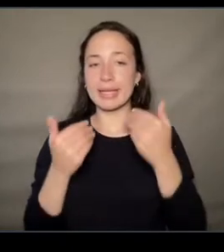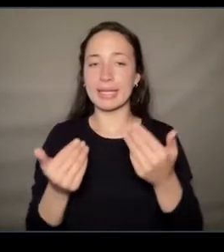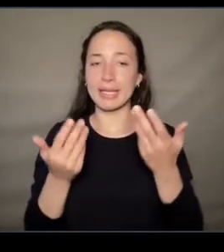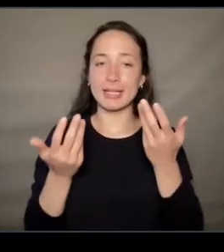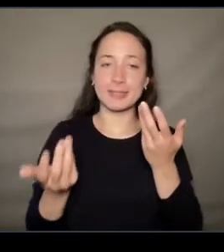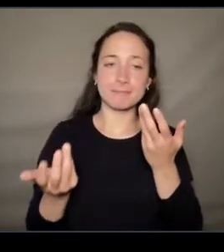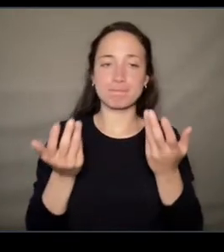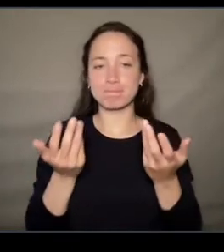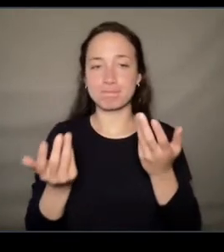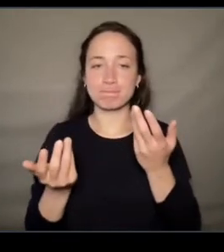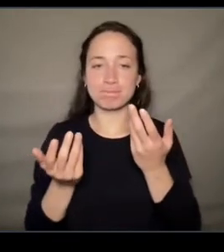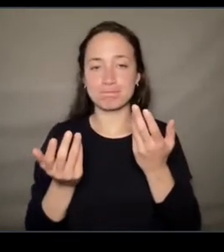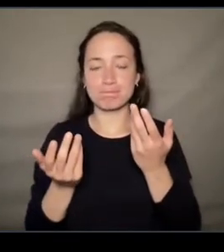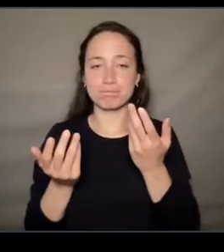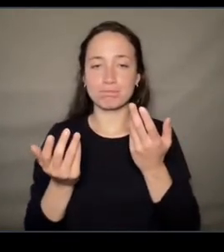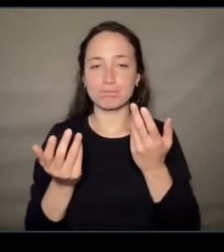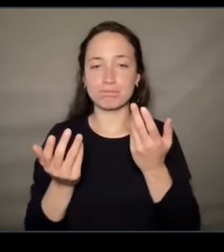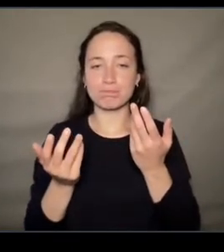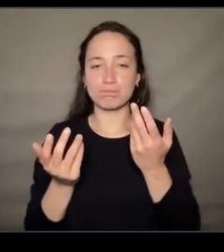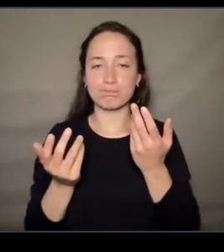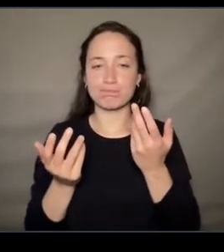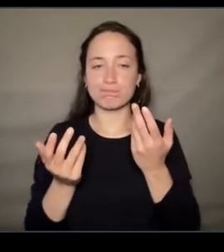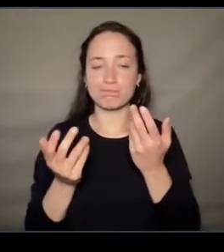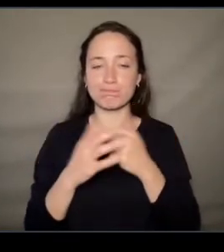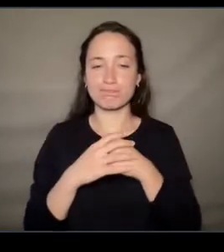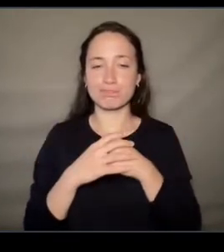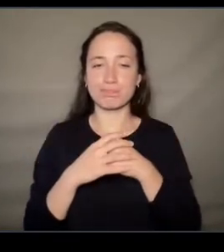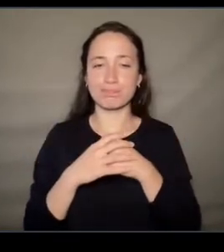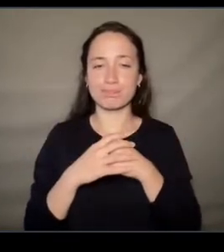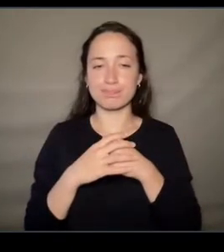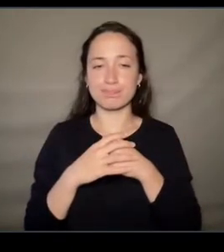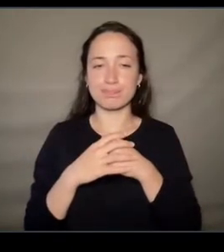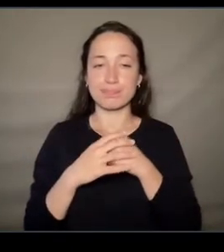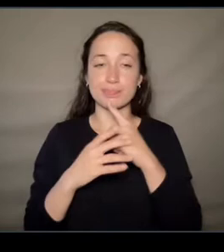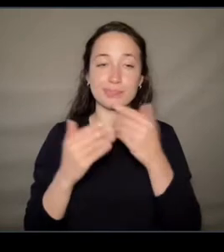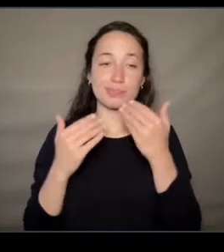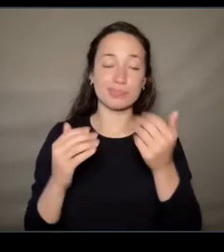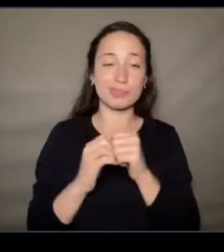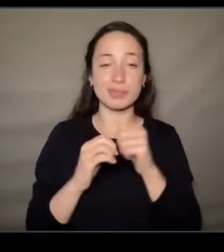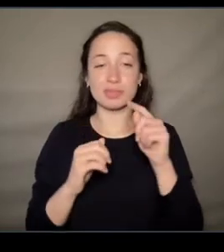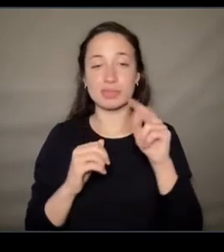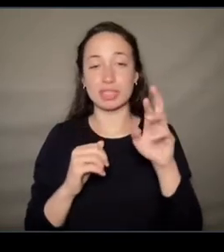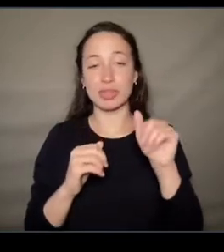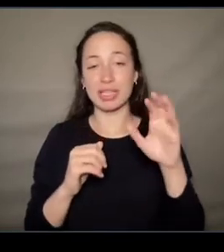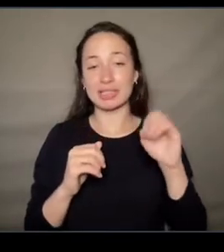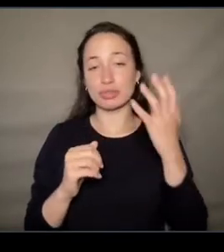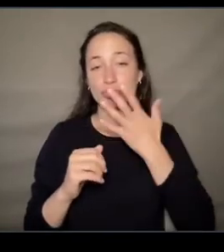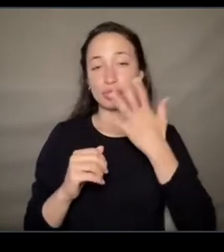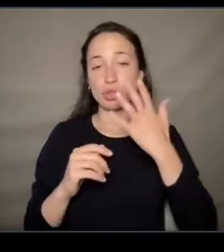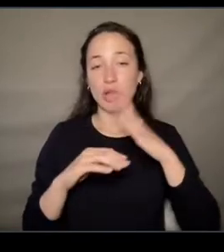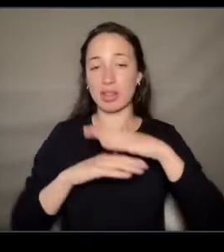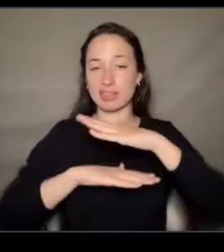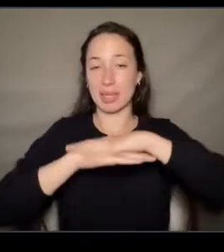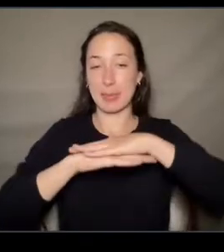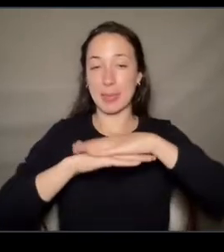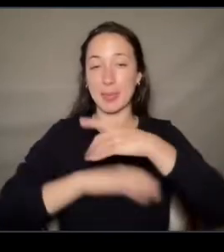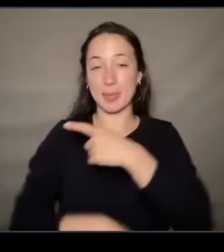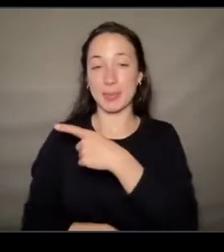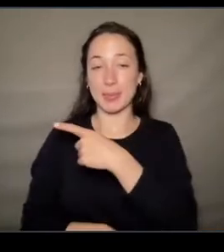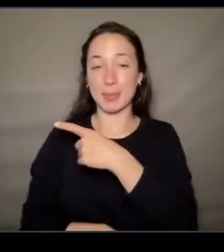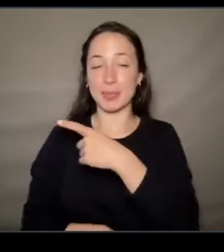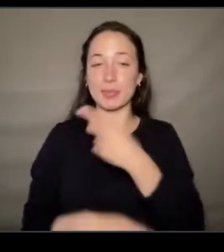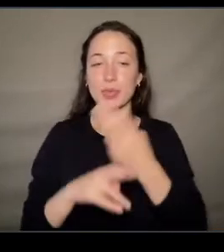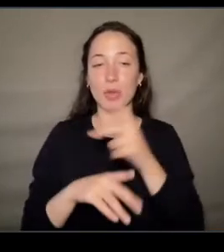forms. But it all changed when I went with a terraced look on the top of this